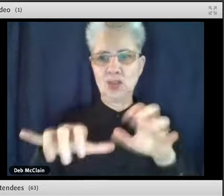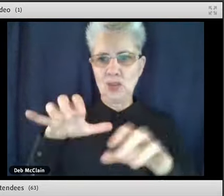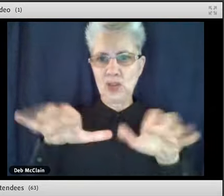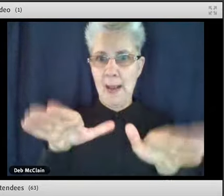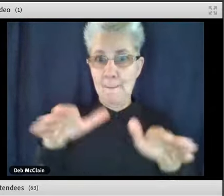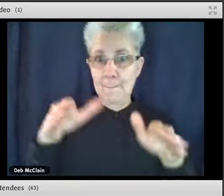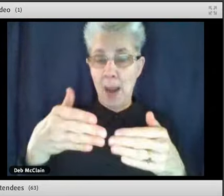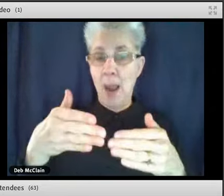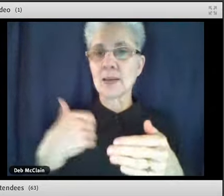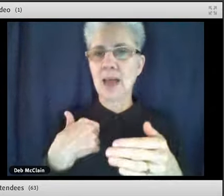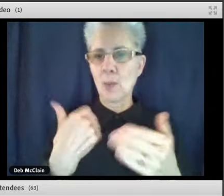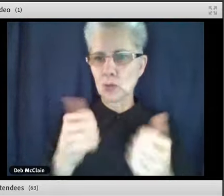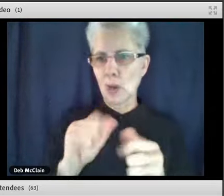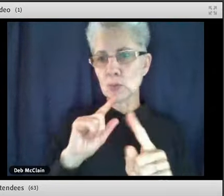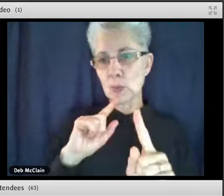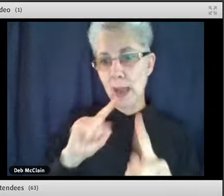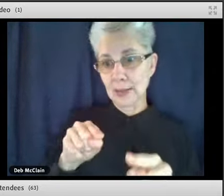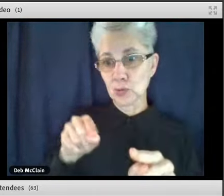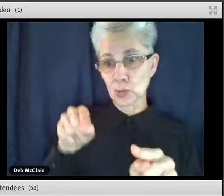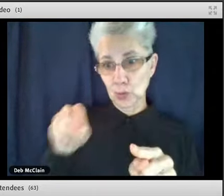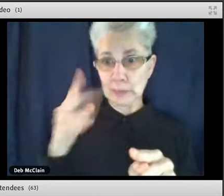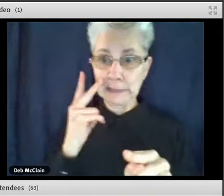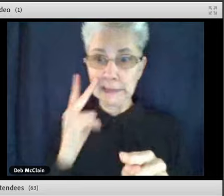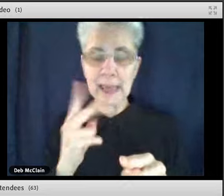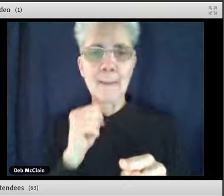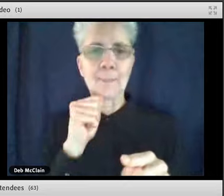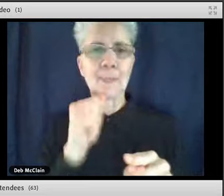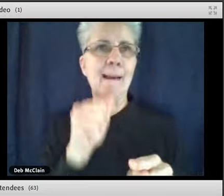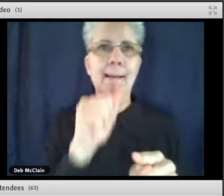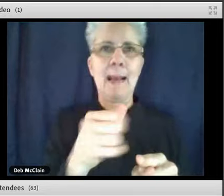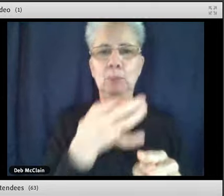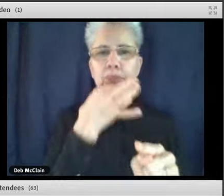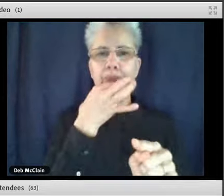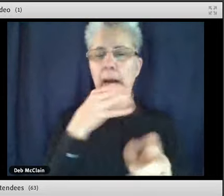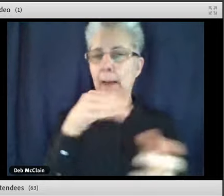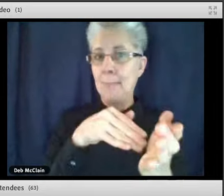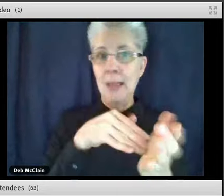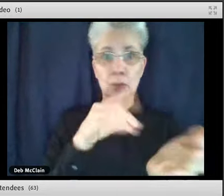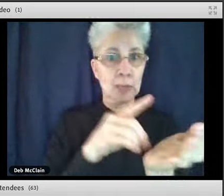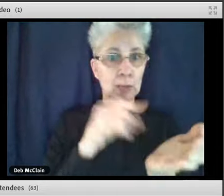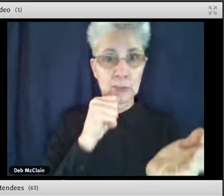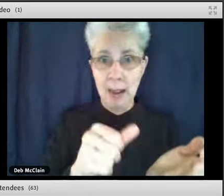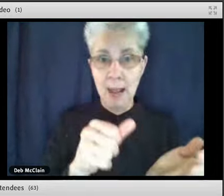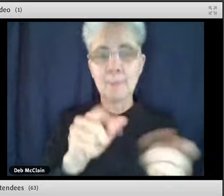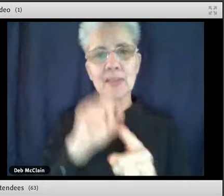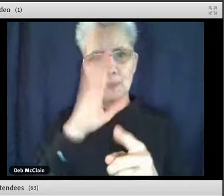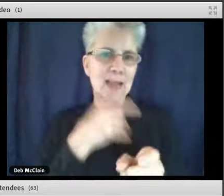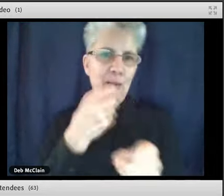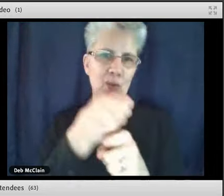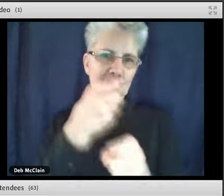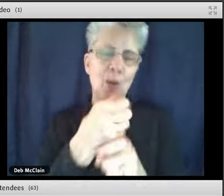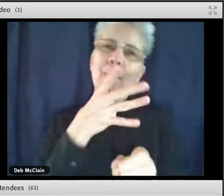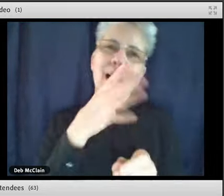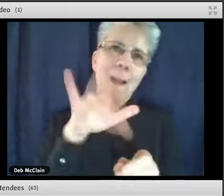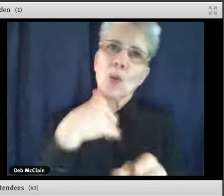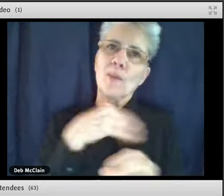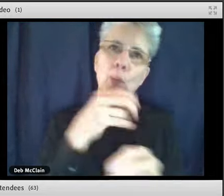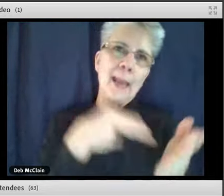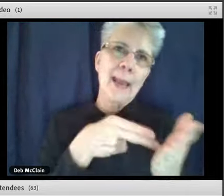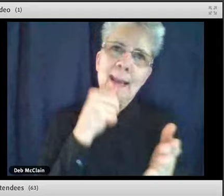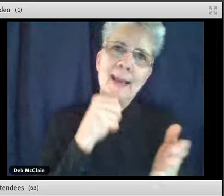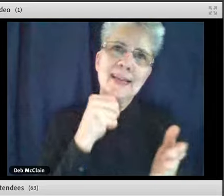to answer them. Again, I'm not a medical doctor, as my son would joke. Mom, you have no patience. But I